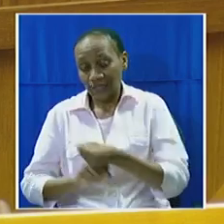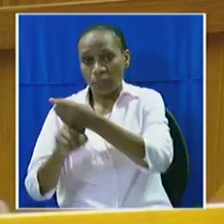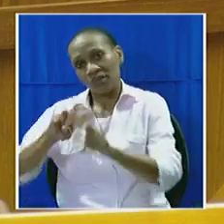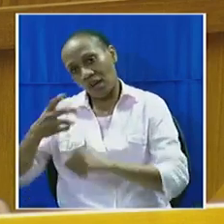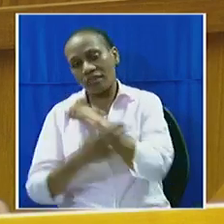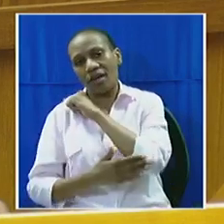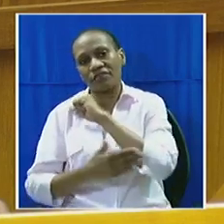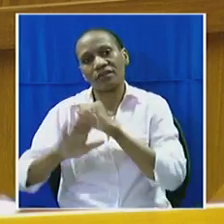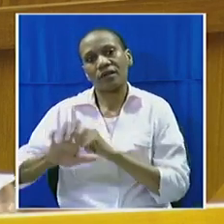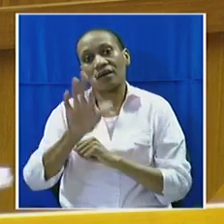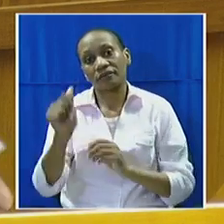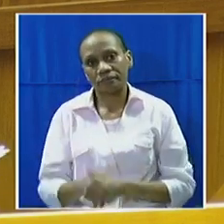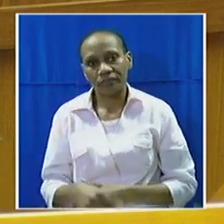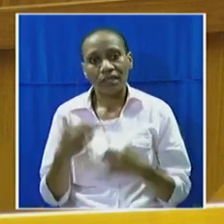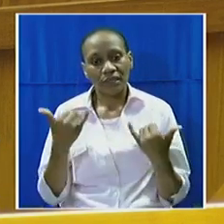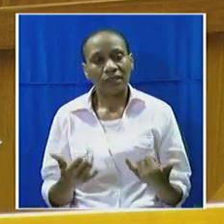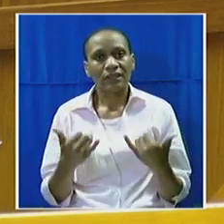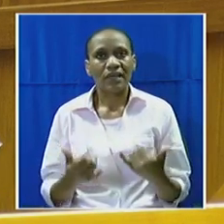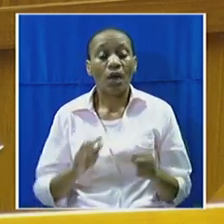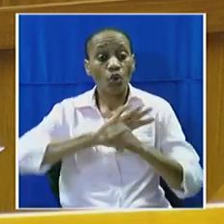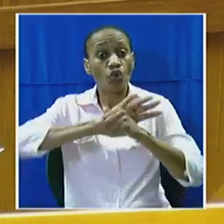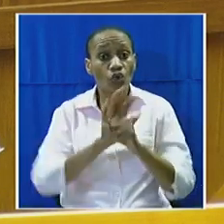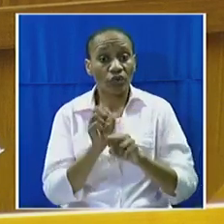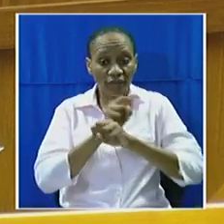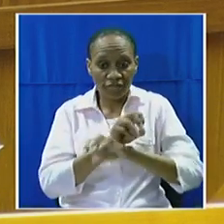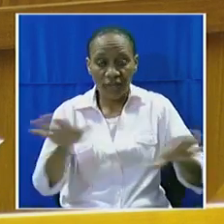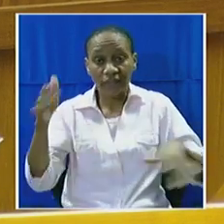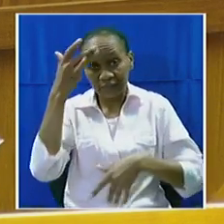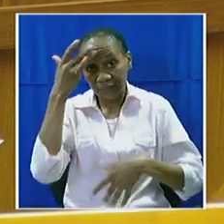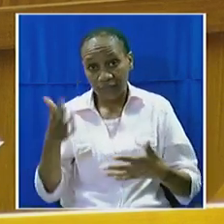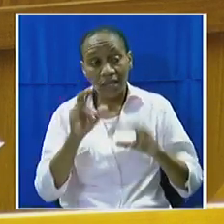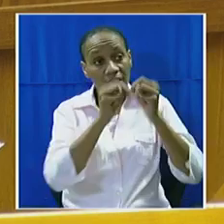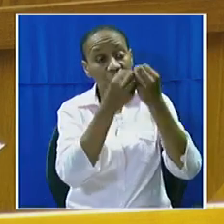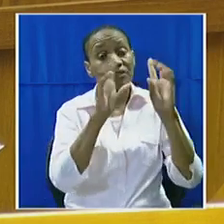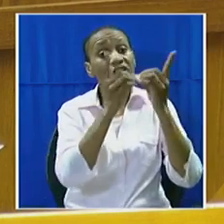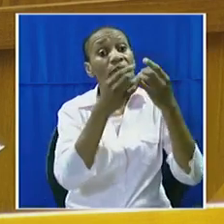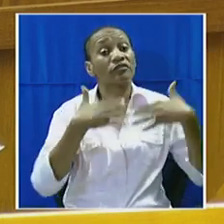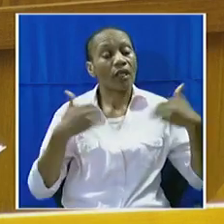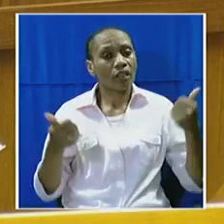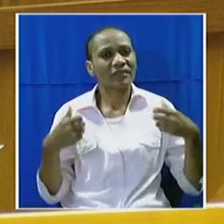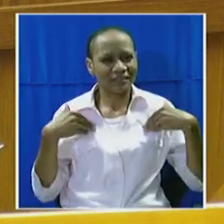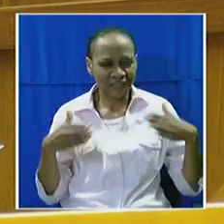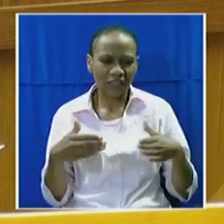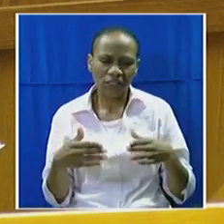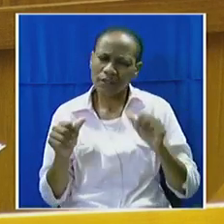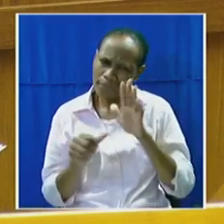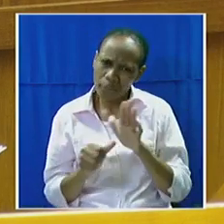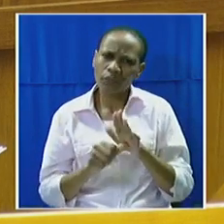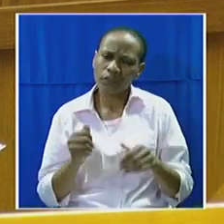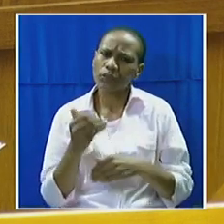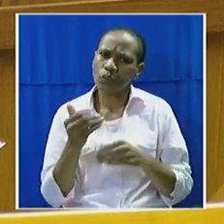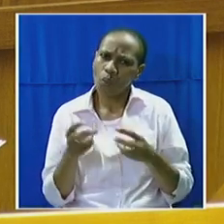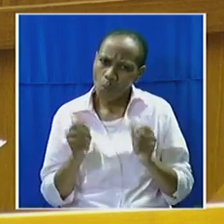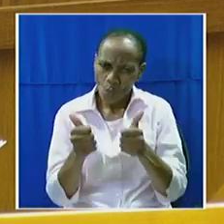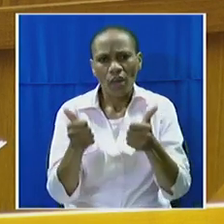In anticipation of the arrival of the novel coronavirus, the National Department of Health has embarked on an important measure for preparedness